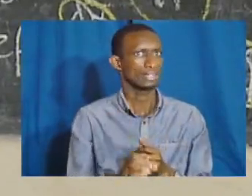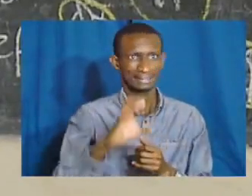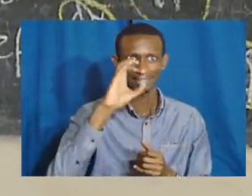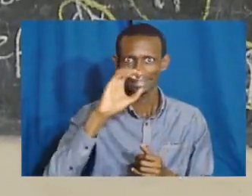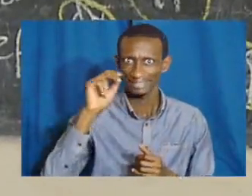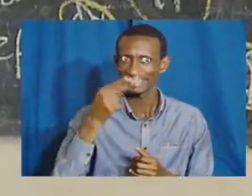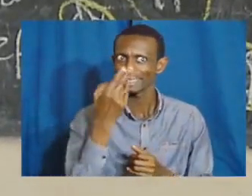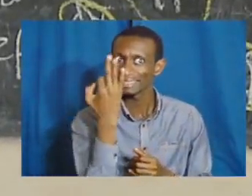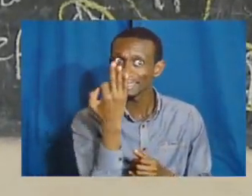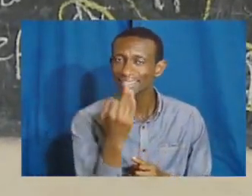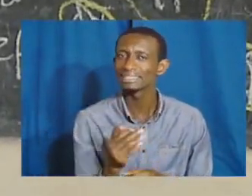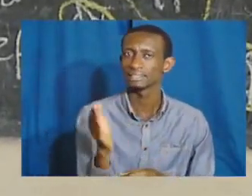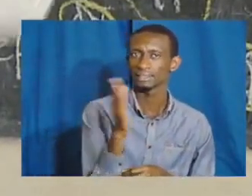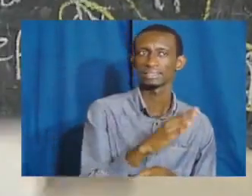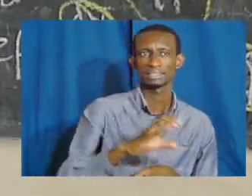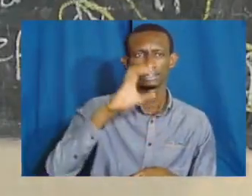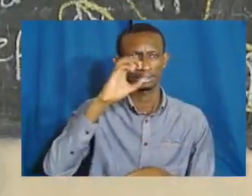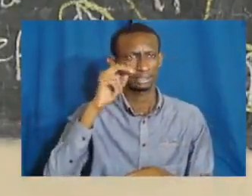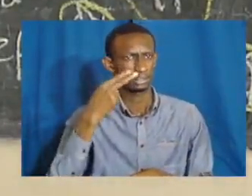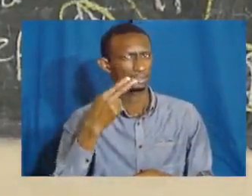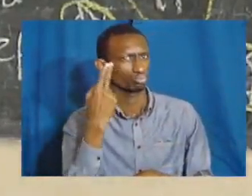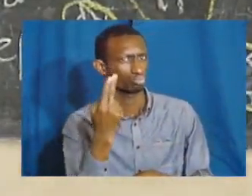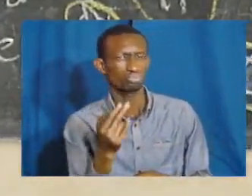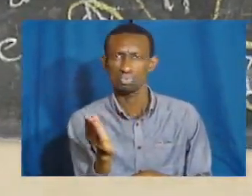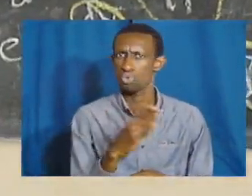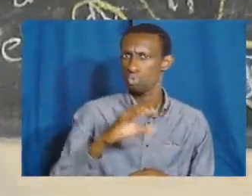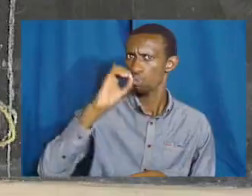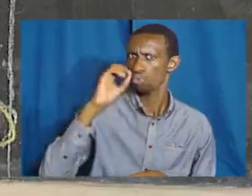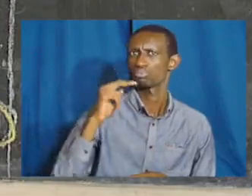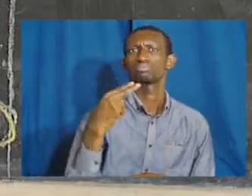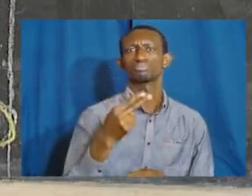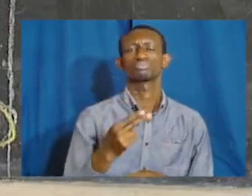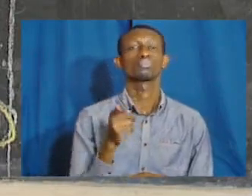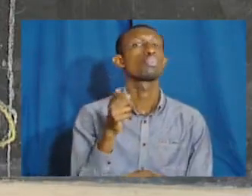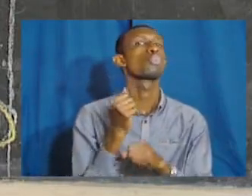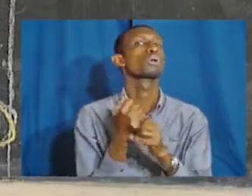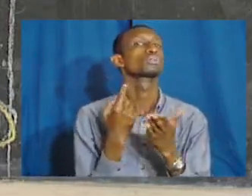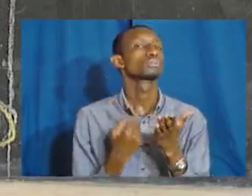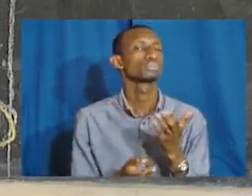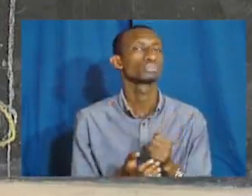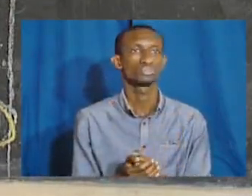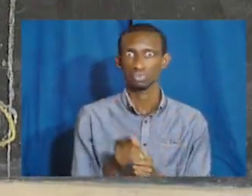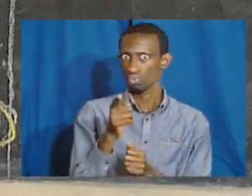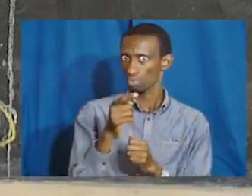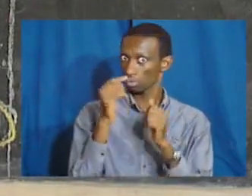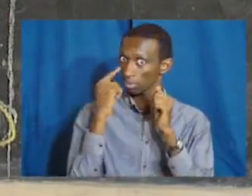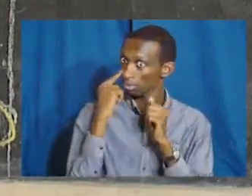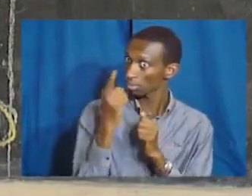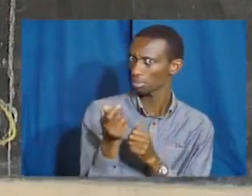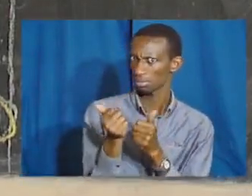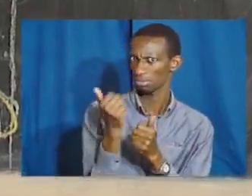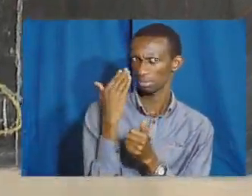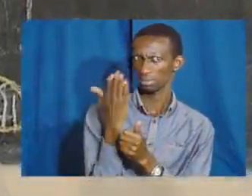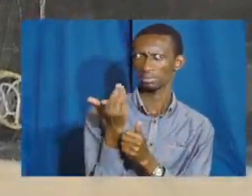CH3, CH2, and OH, what you do, look at this carbon